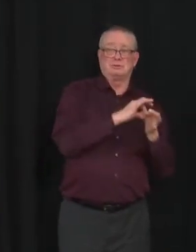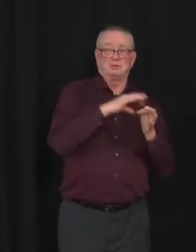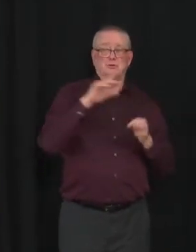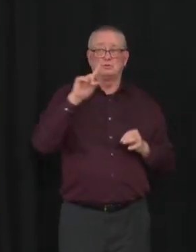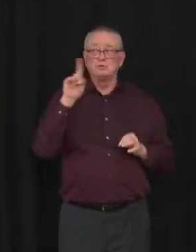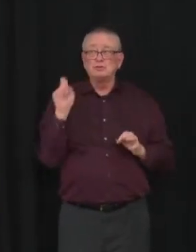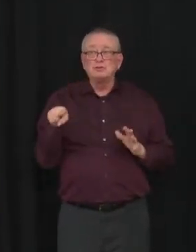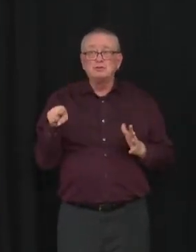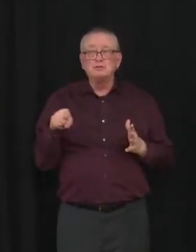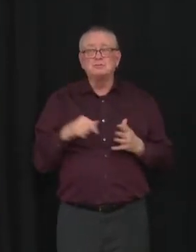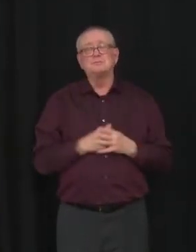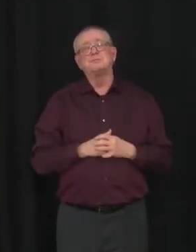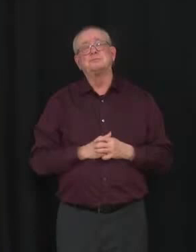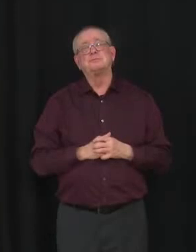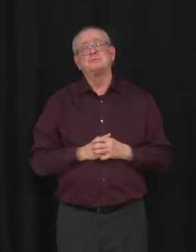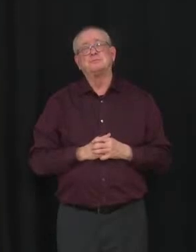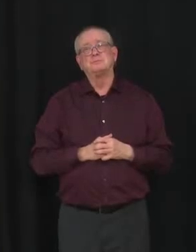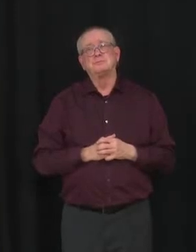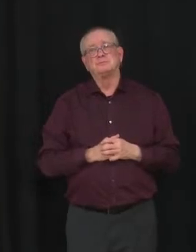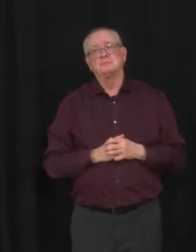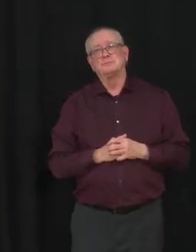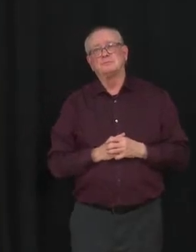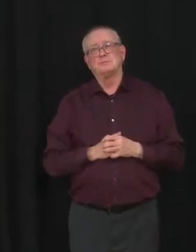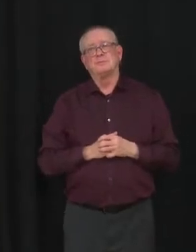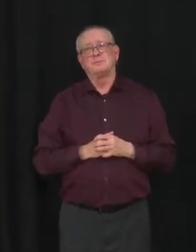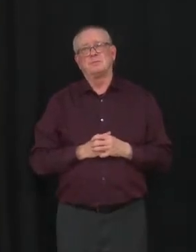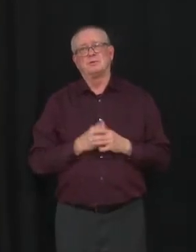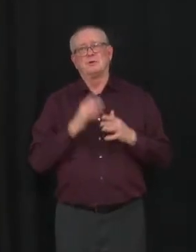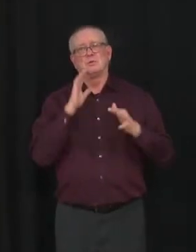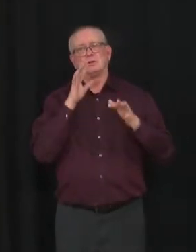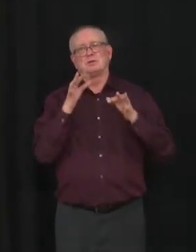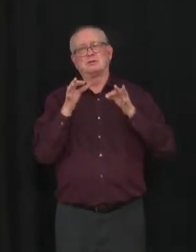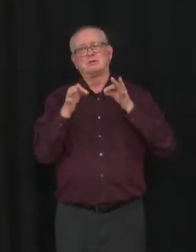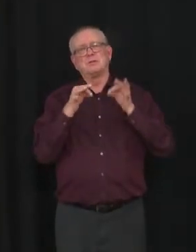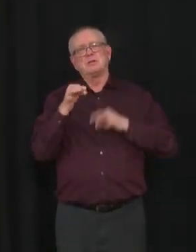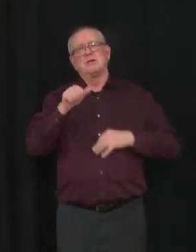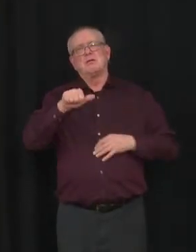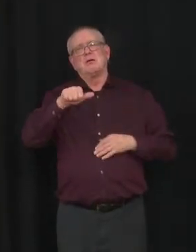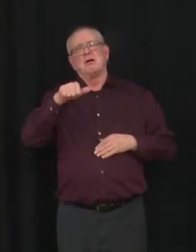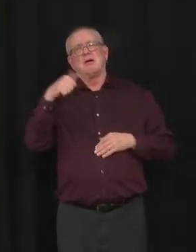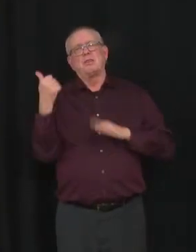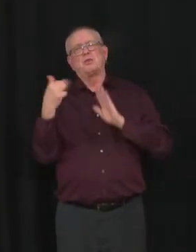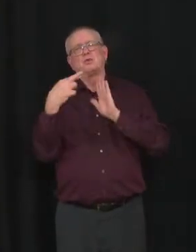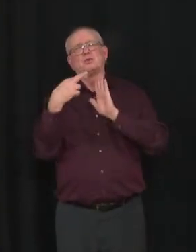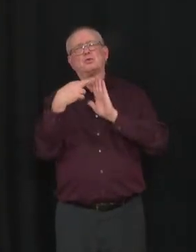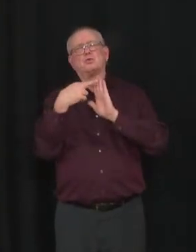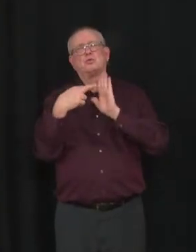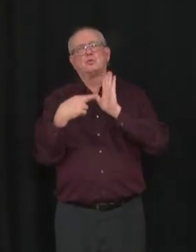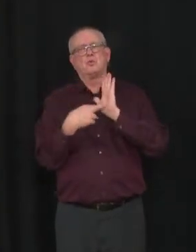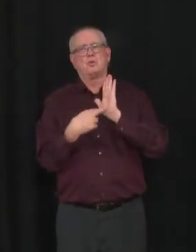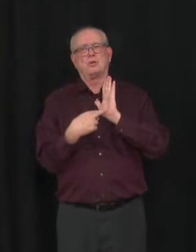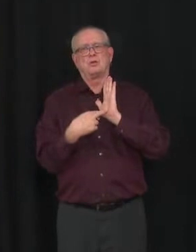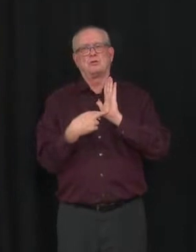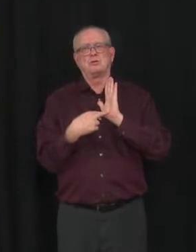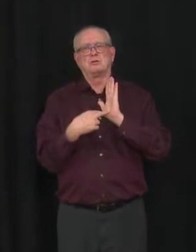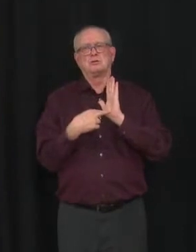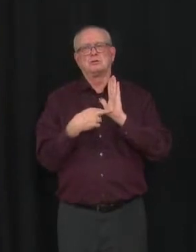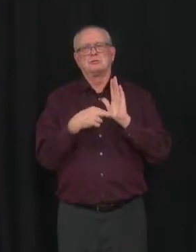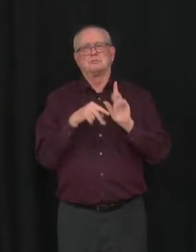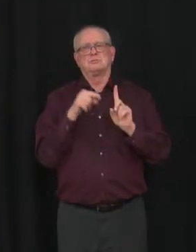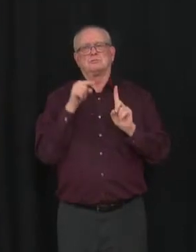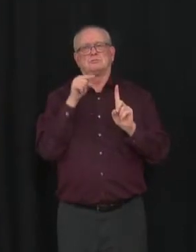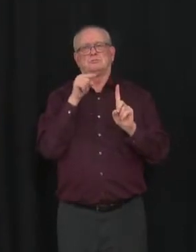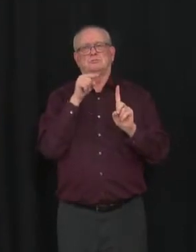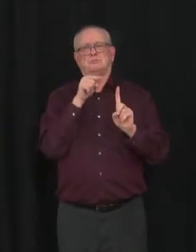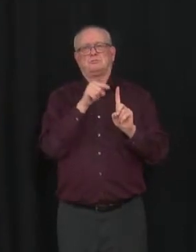so British Columbia announced some measures earlier today as well, and they set a date of January, I believe, 18th for the end. So is